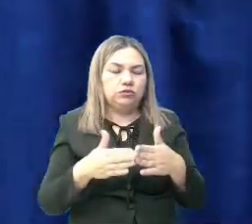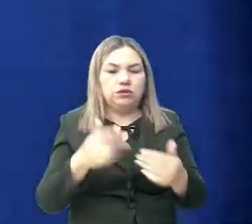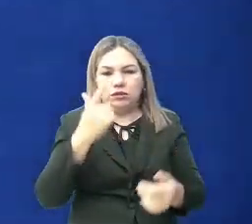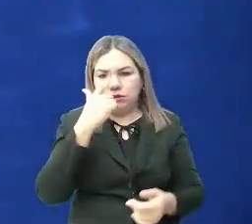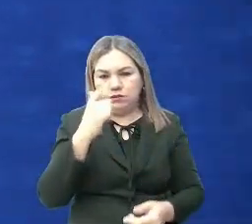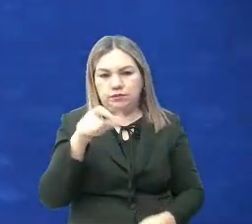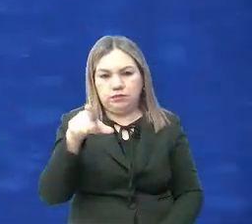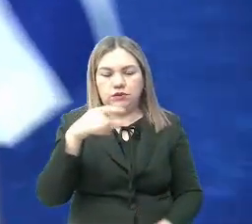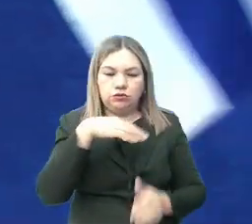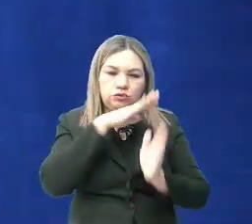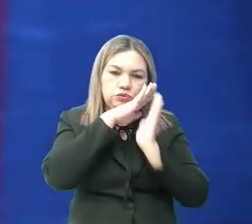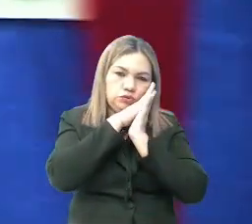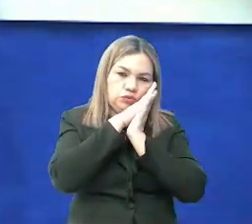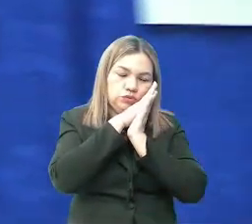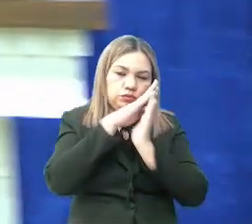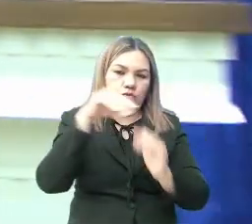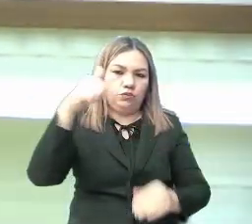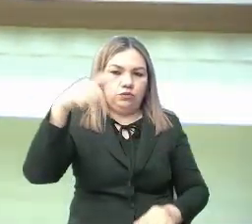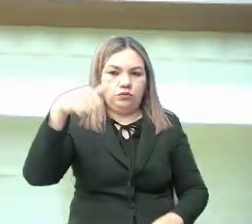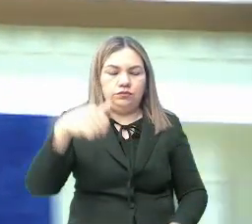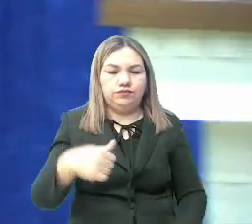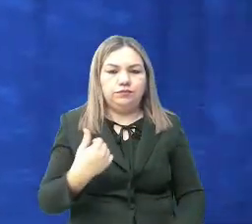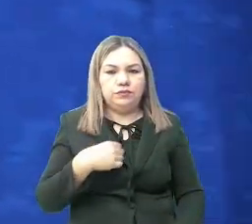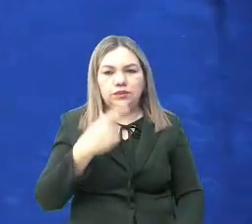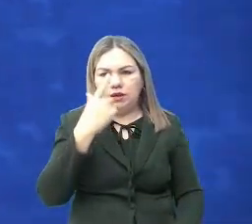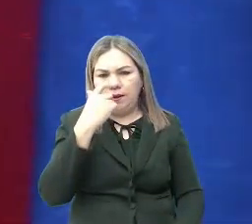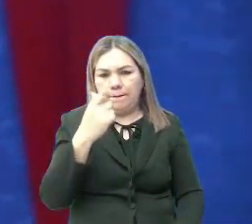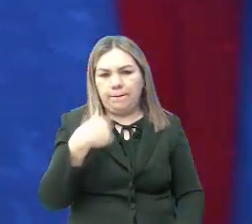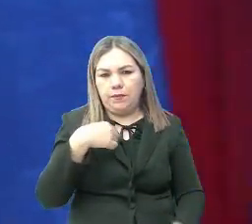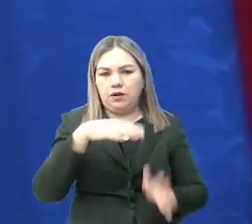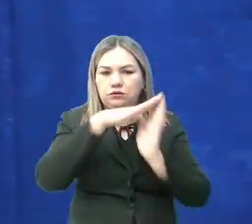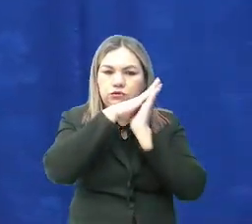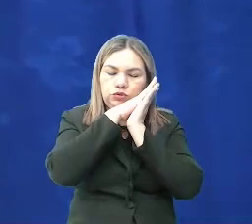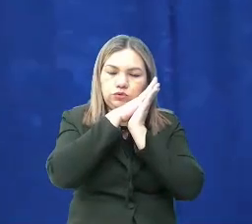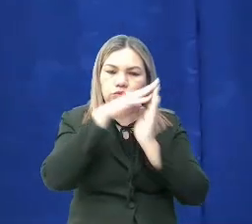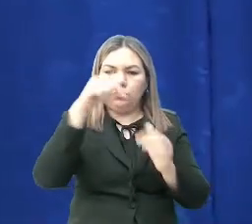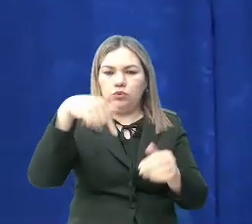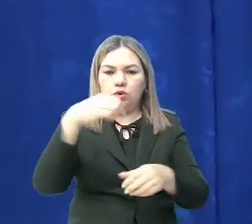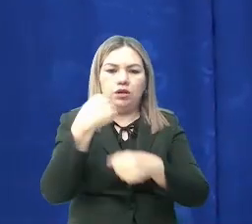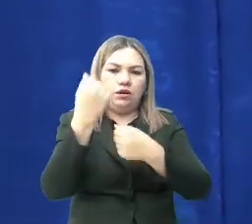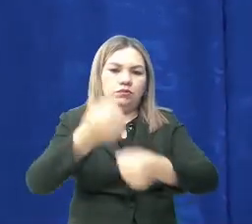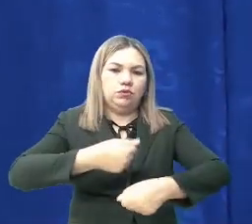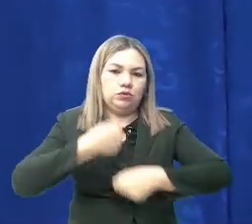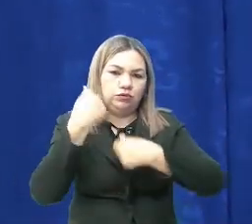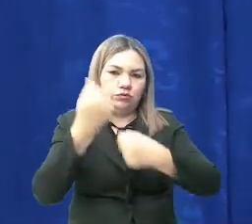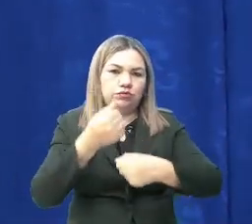ask the person who dreamt with you. Who did you dream?